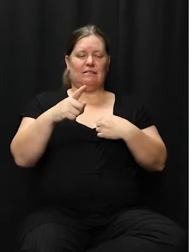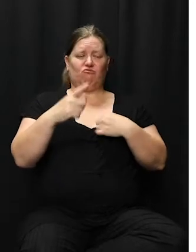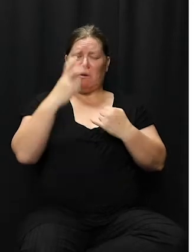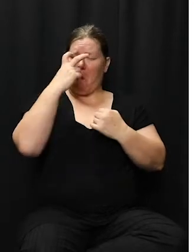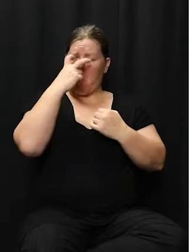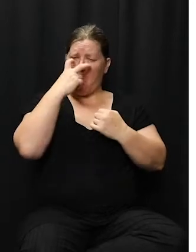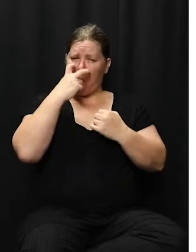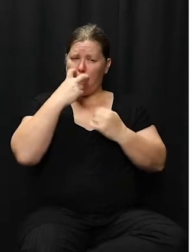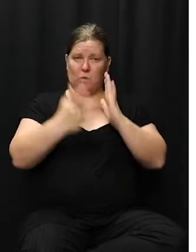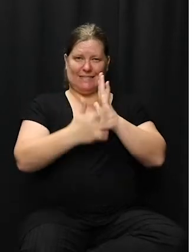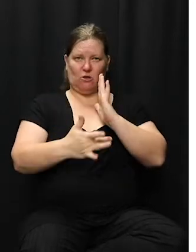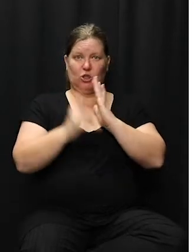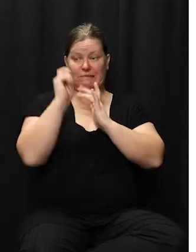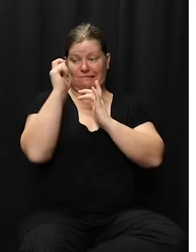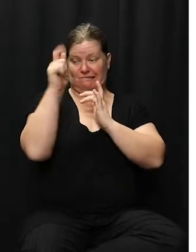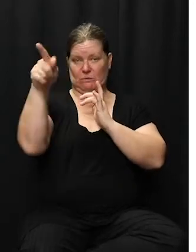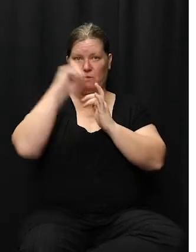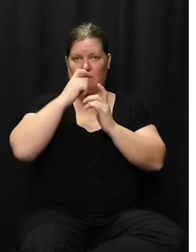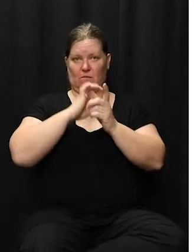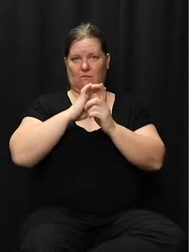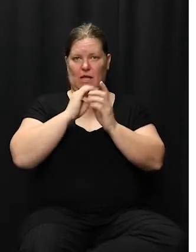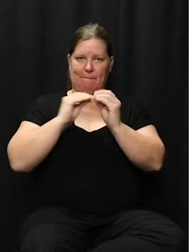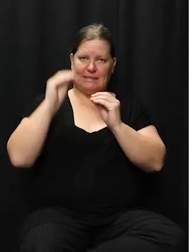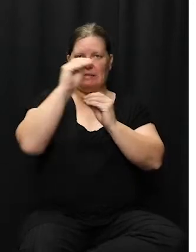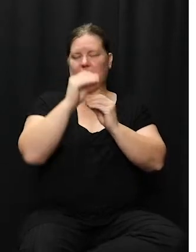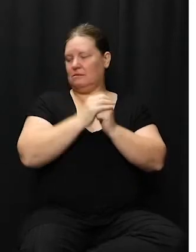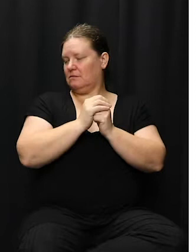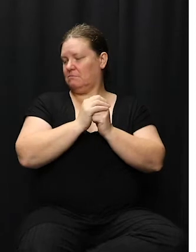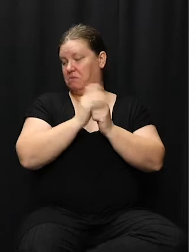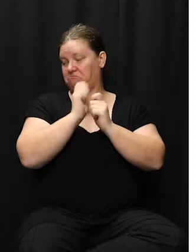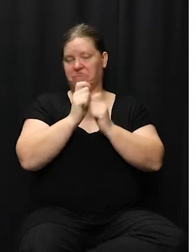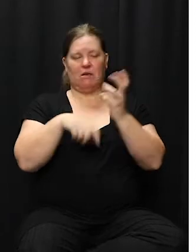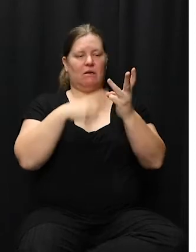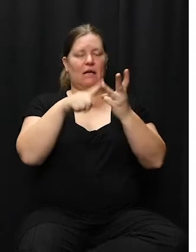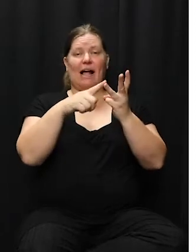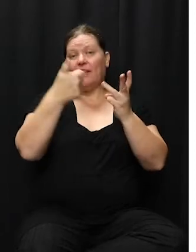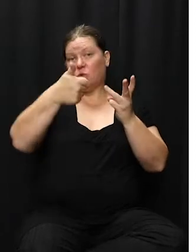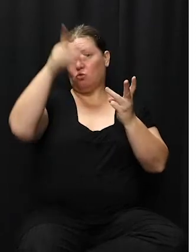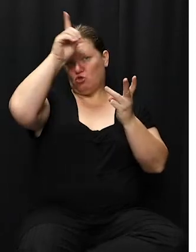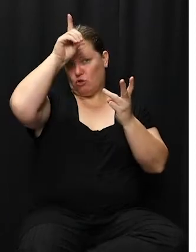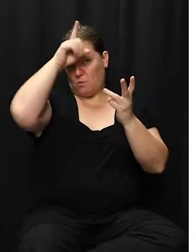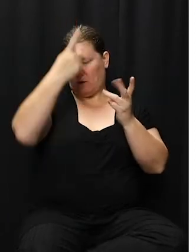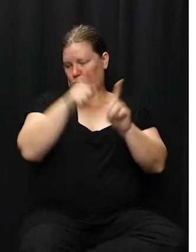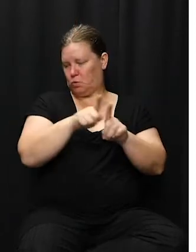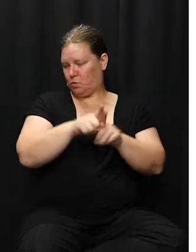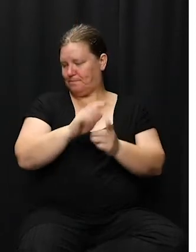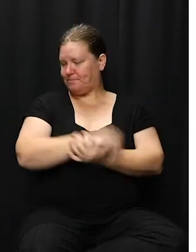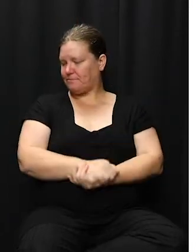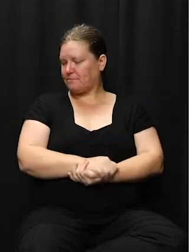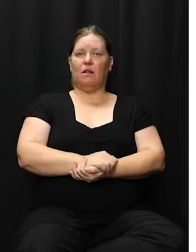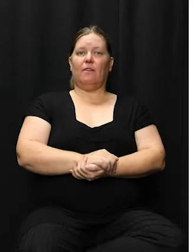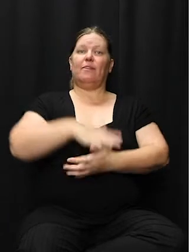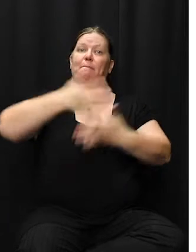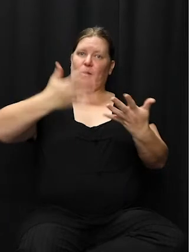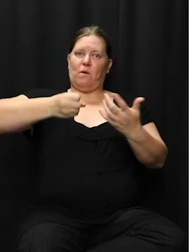old technology. The developer's updating it soon, but there's also a good German assessment. So the big one